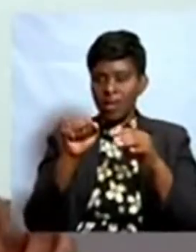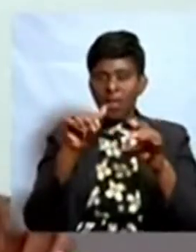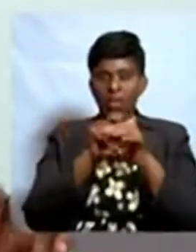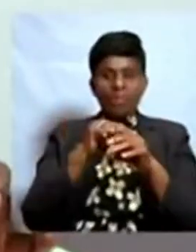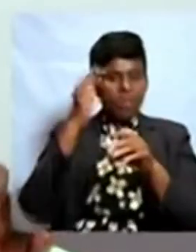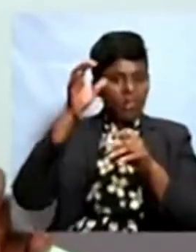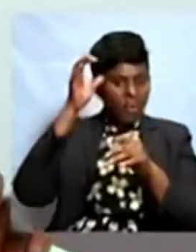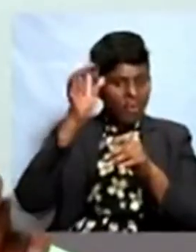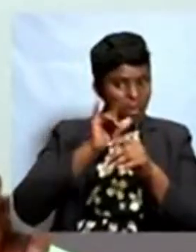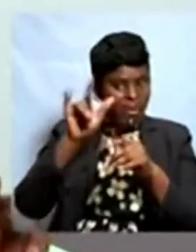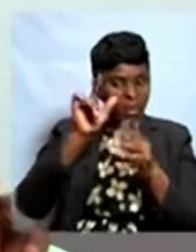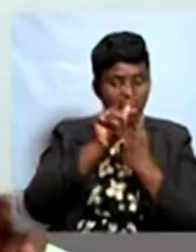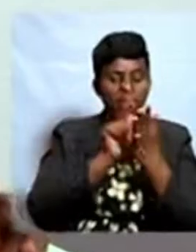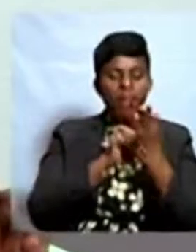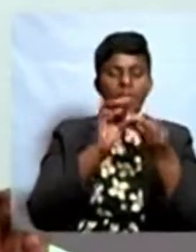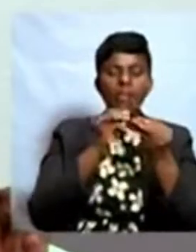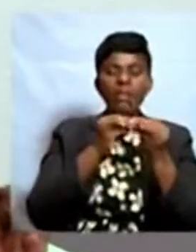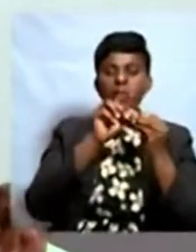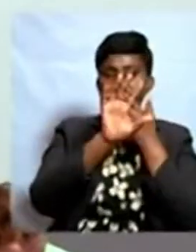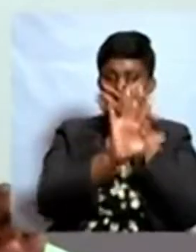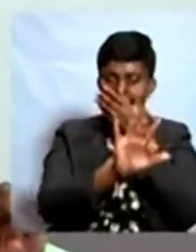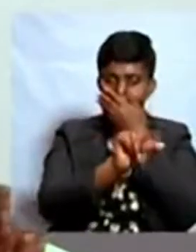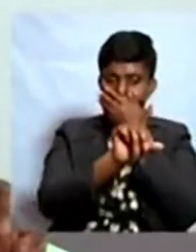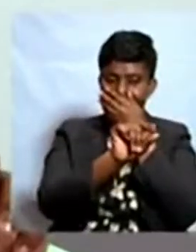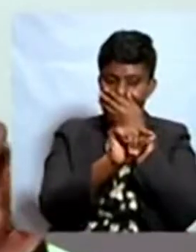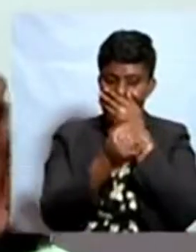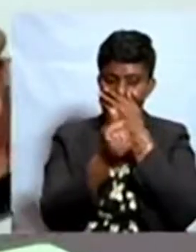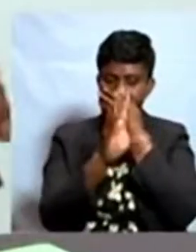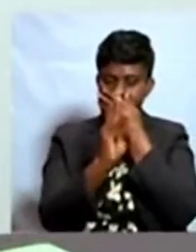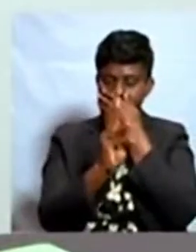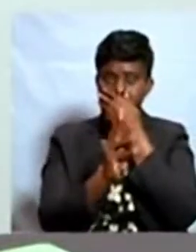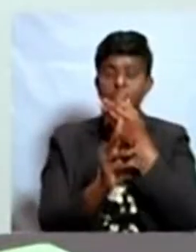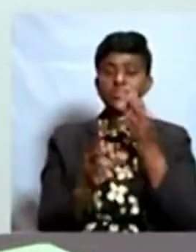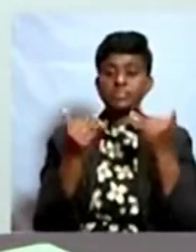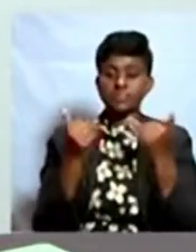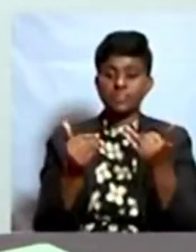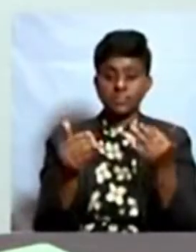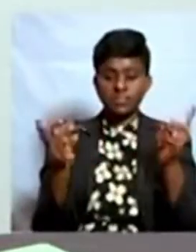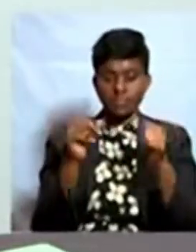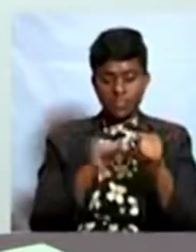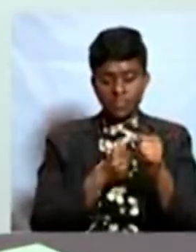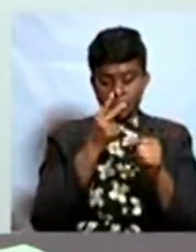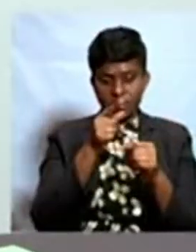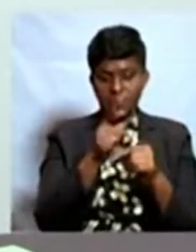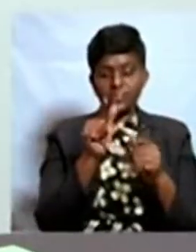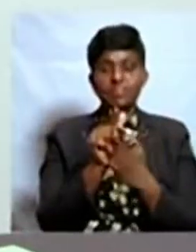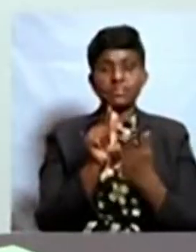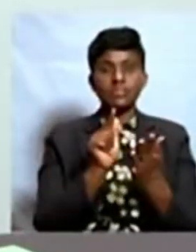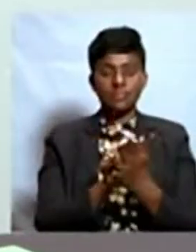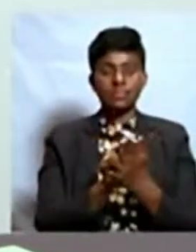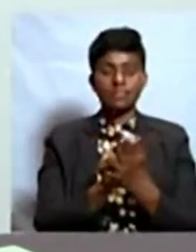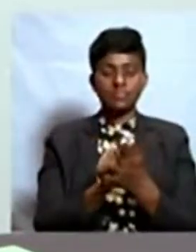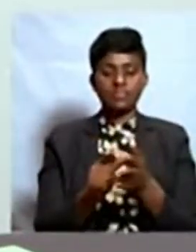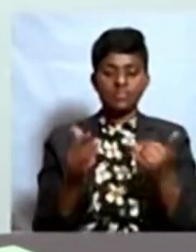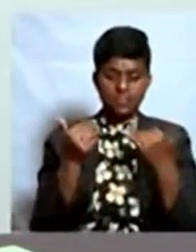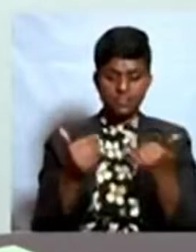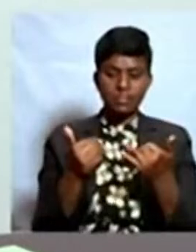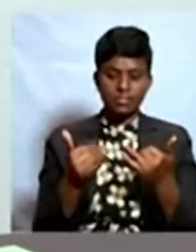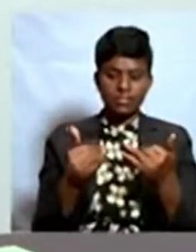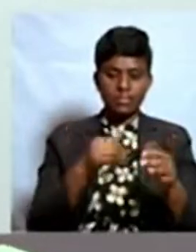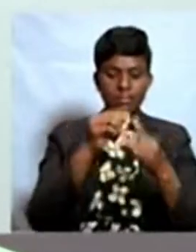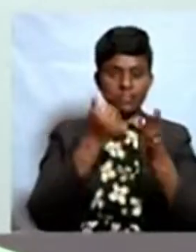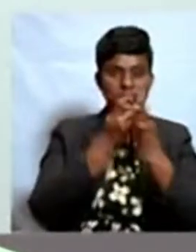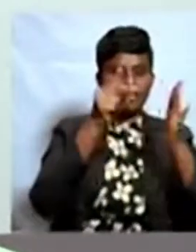Aviation Act number 5 of 2016. Now, when we look at this act, currently the